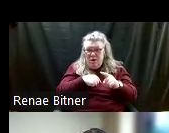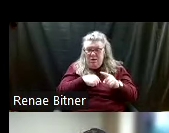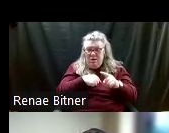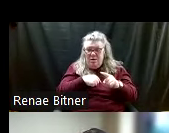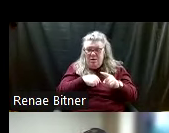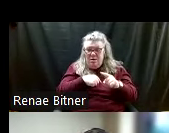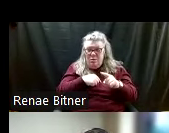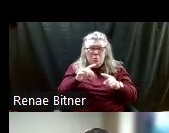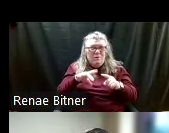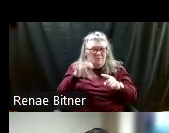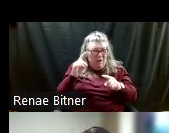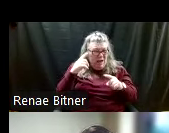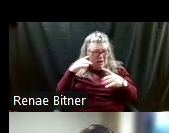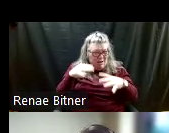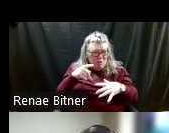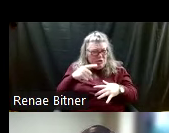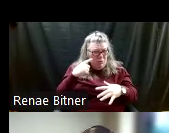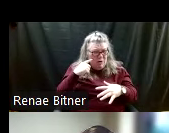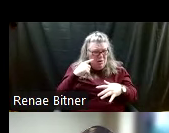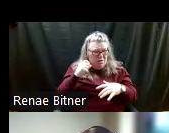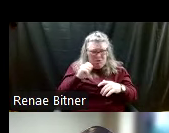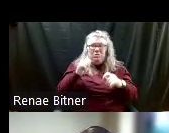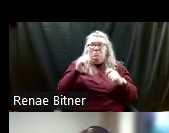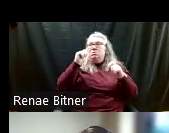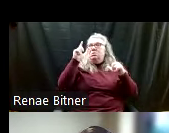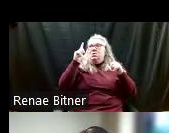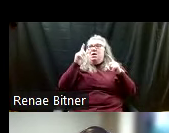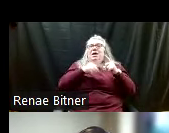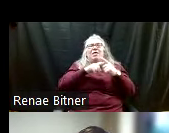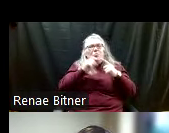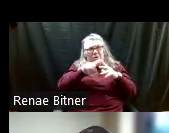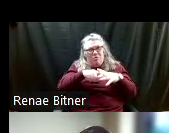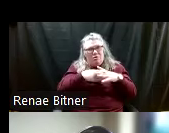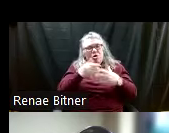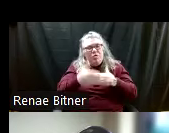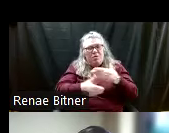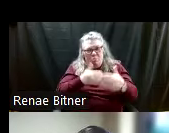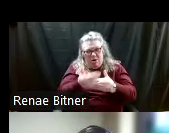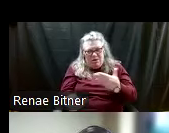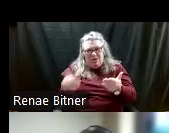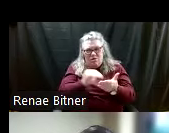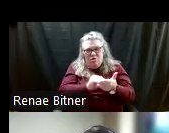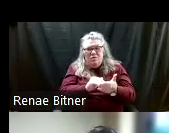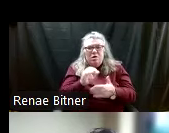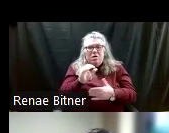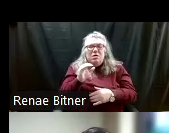could possibly hear, she would startle awake and we would have to start the entire process over again. So this